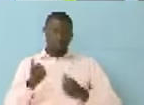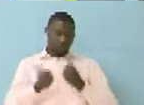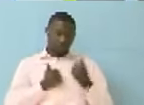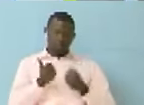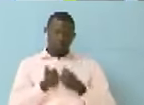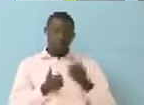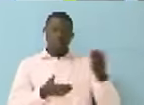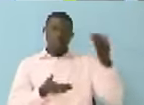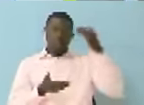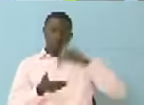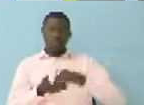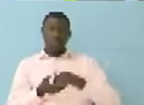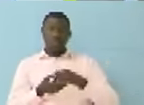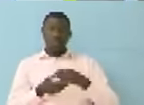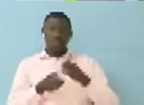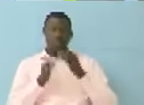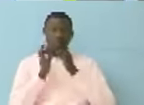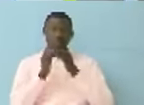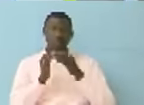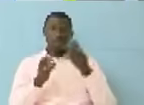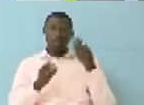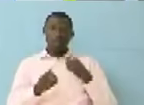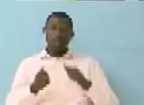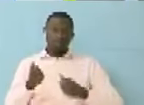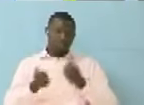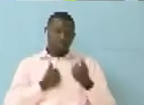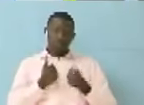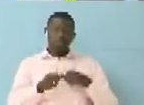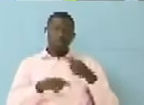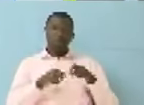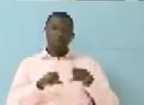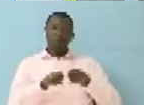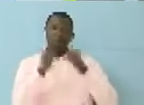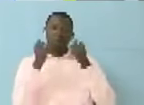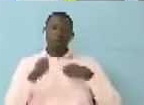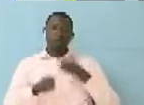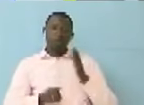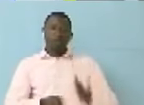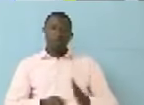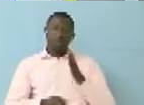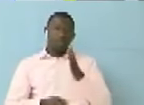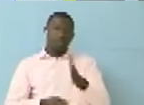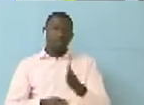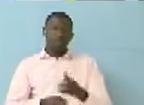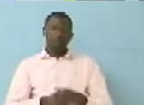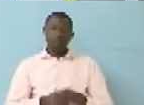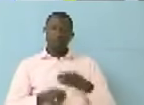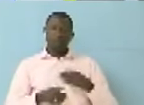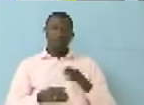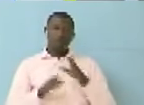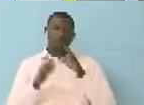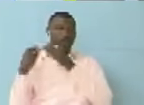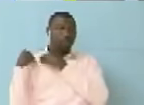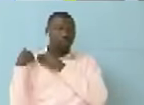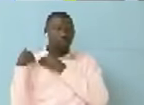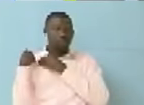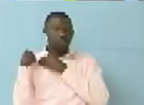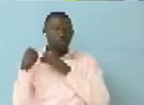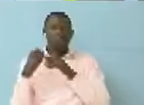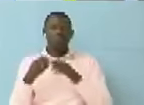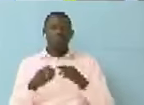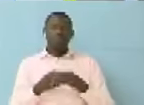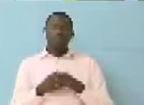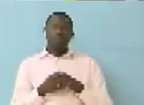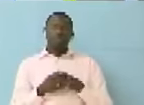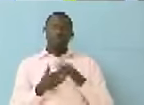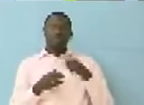of what, how they suffered a violation of their human rights. We are carrying out an obligation on us by